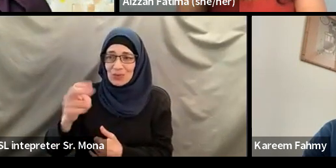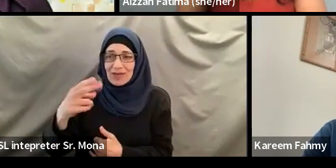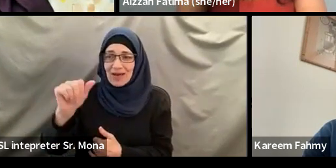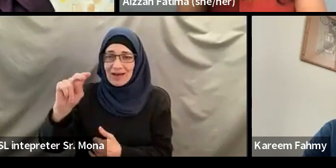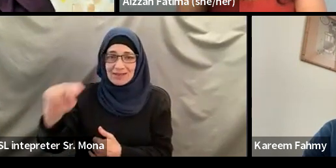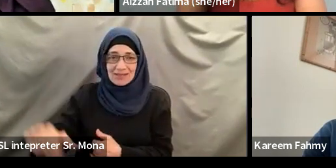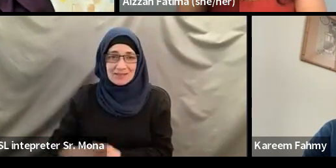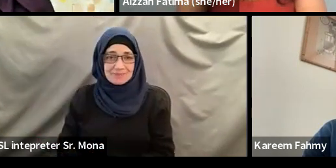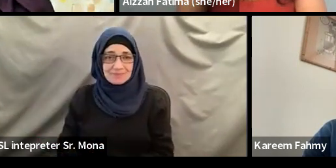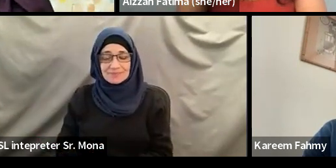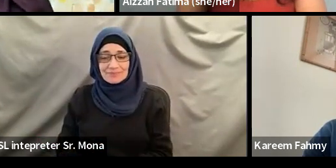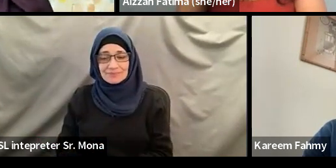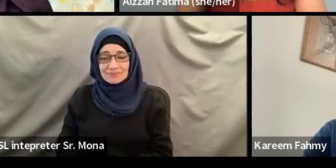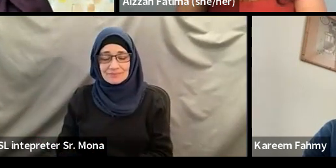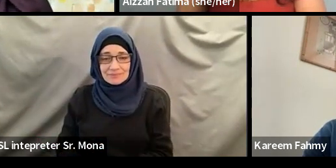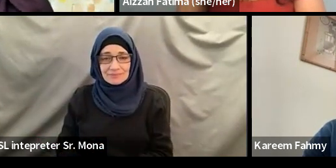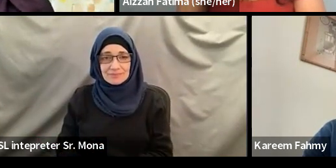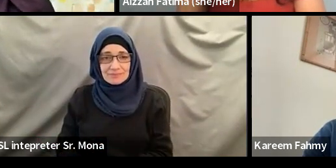ahead. Thanks.